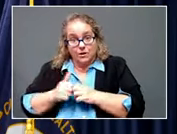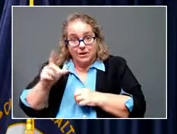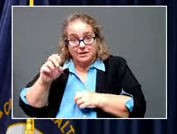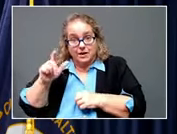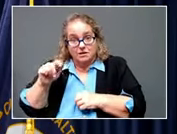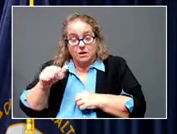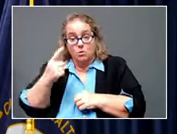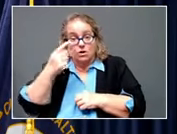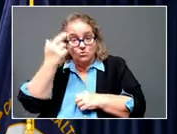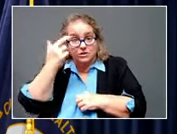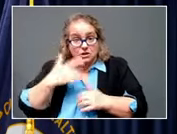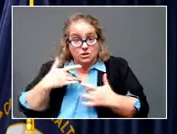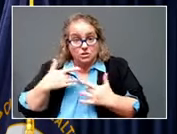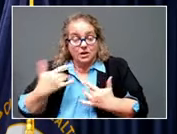now up to